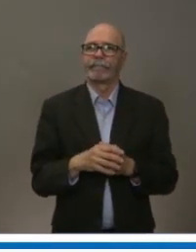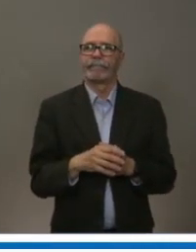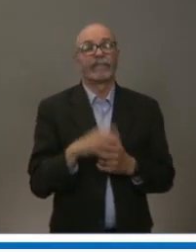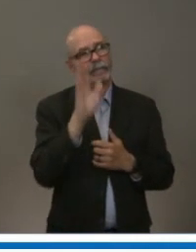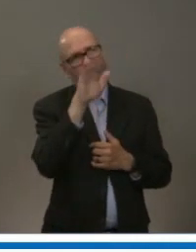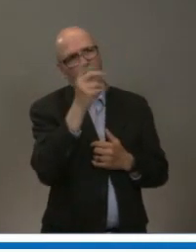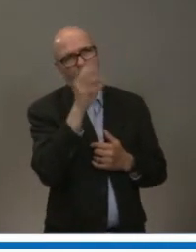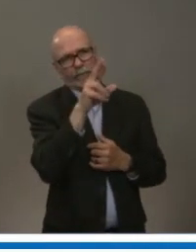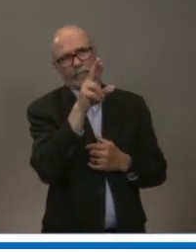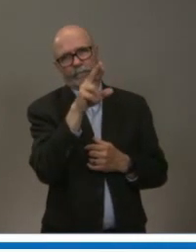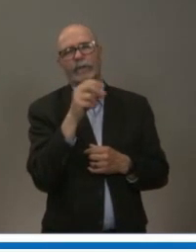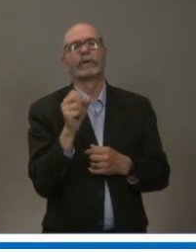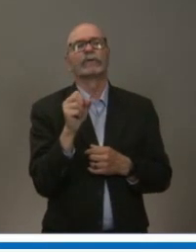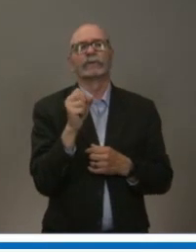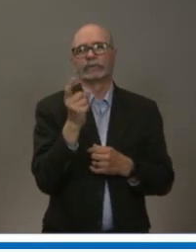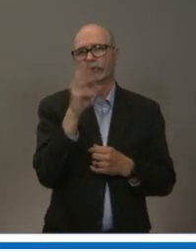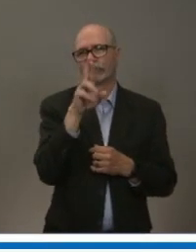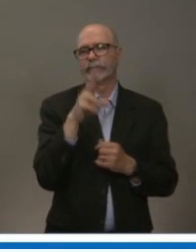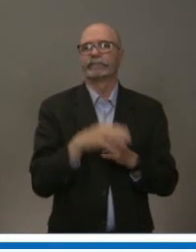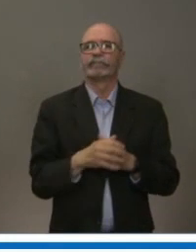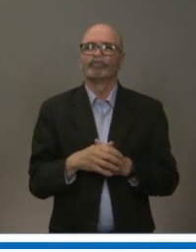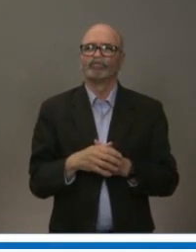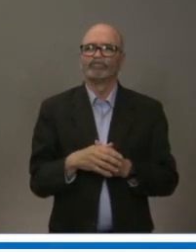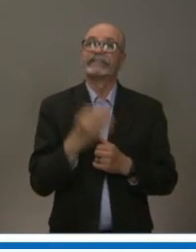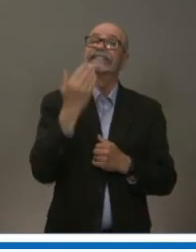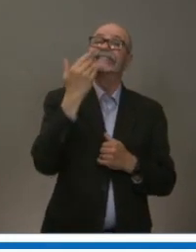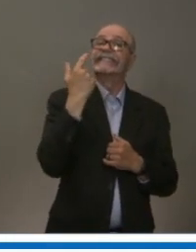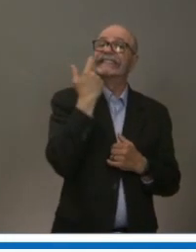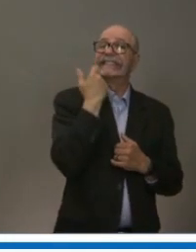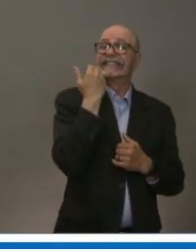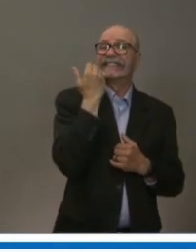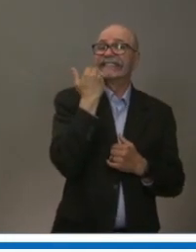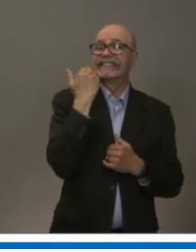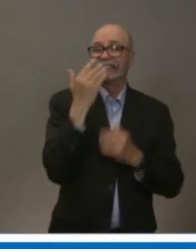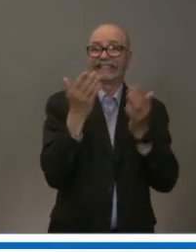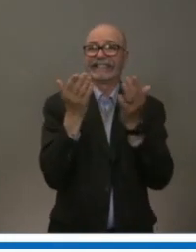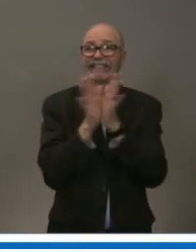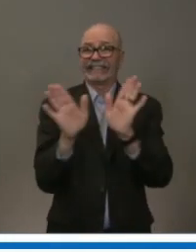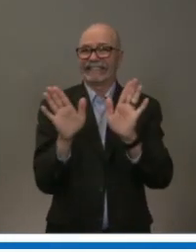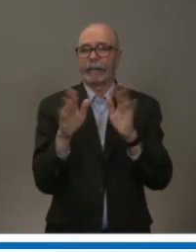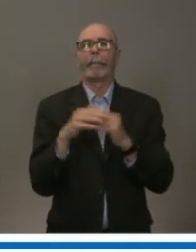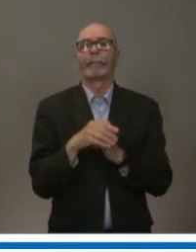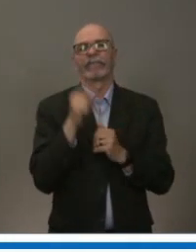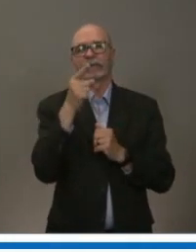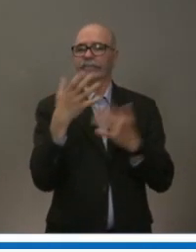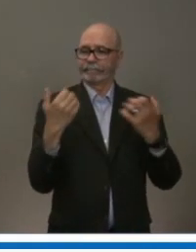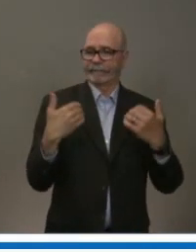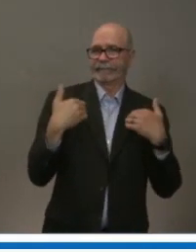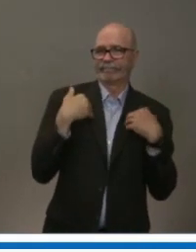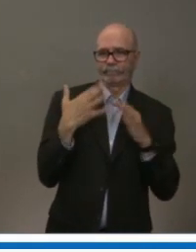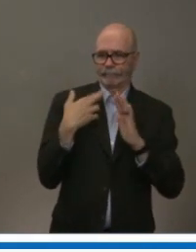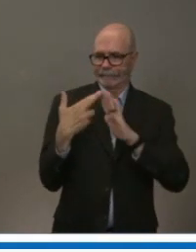this week, or I guess Sunday, you announced that you would have a directive about long-term